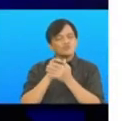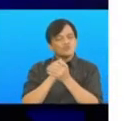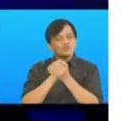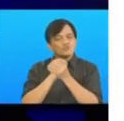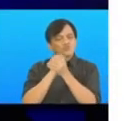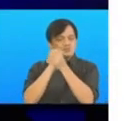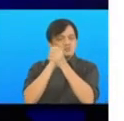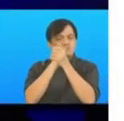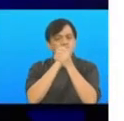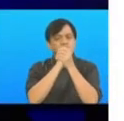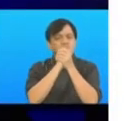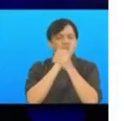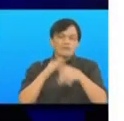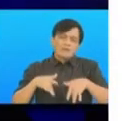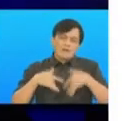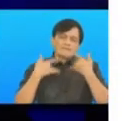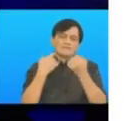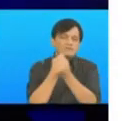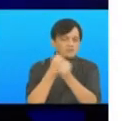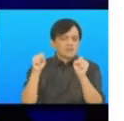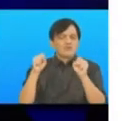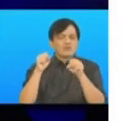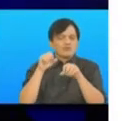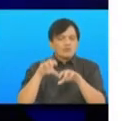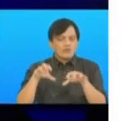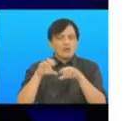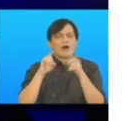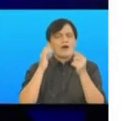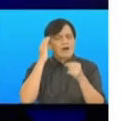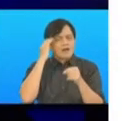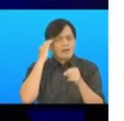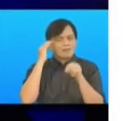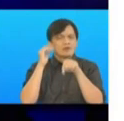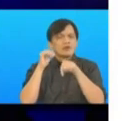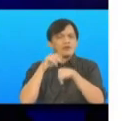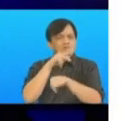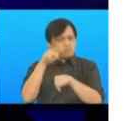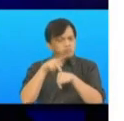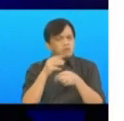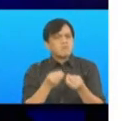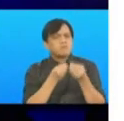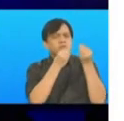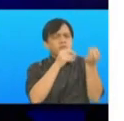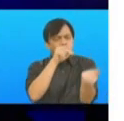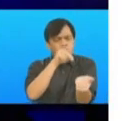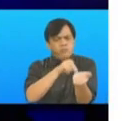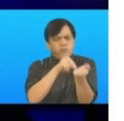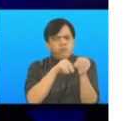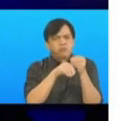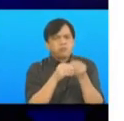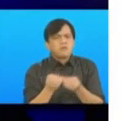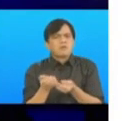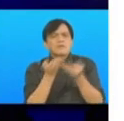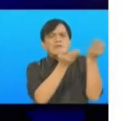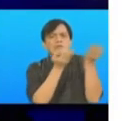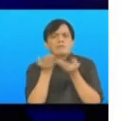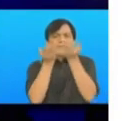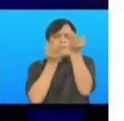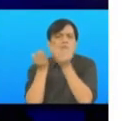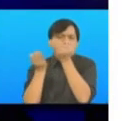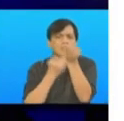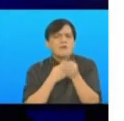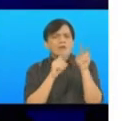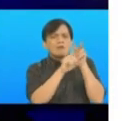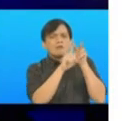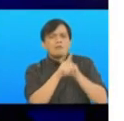economy? How do we reform our governance institution? And how do we prepare for future shocks? Now, and obviously, those